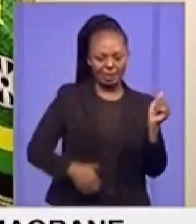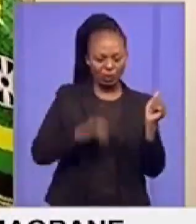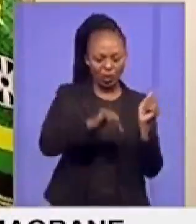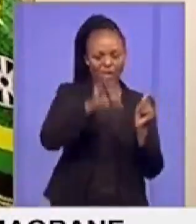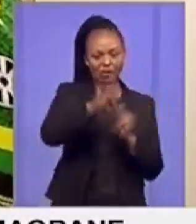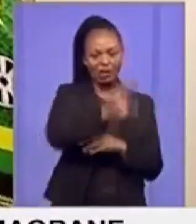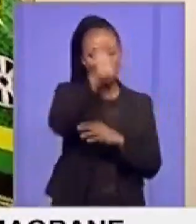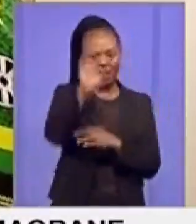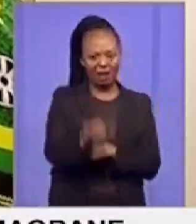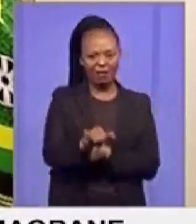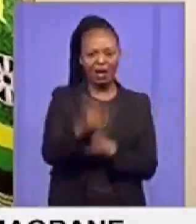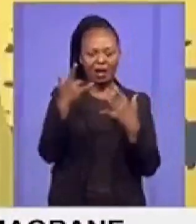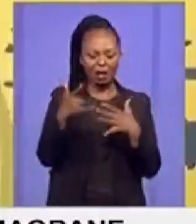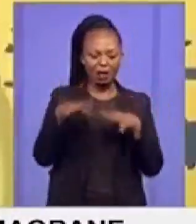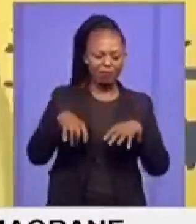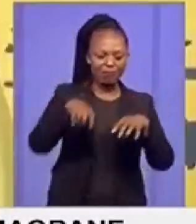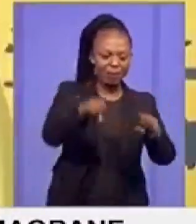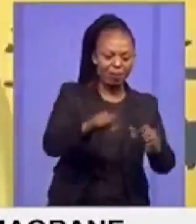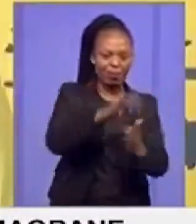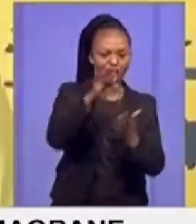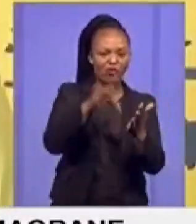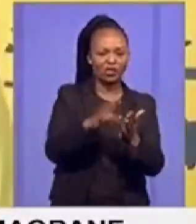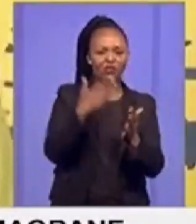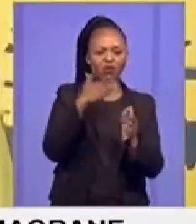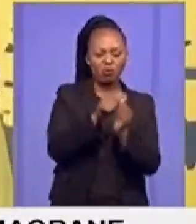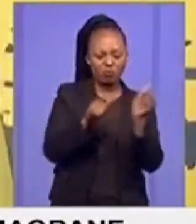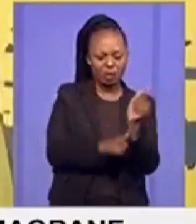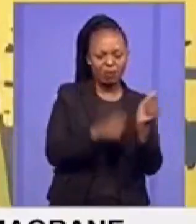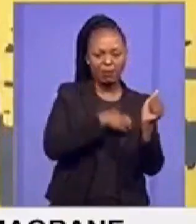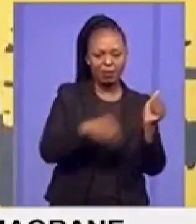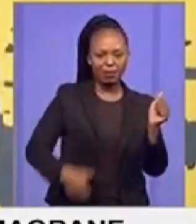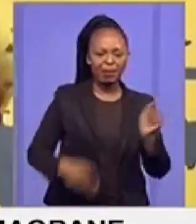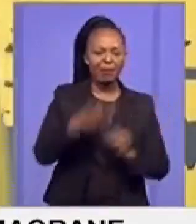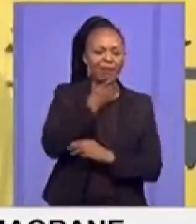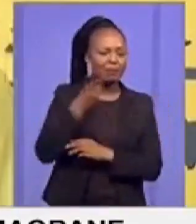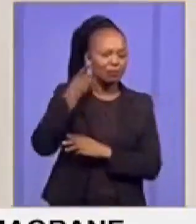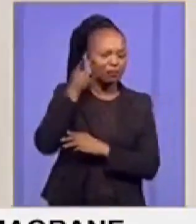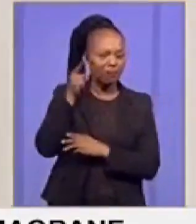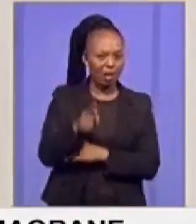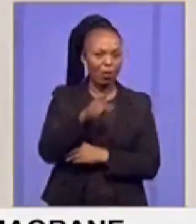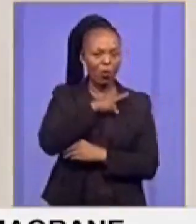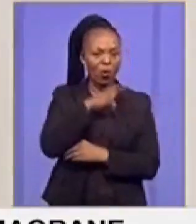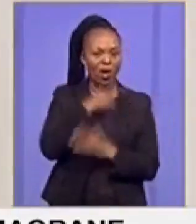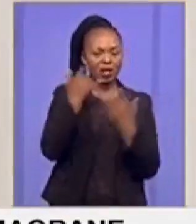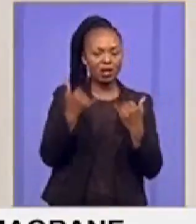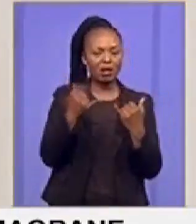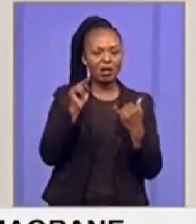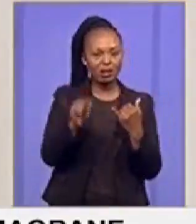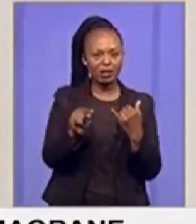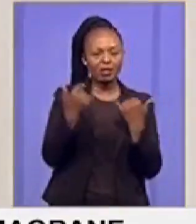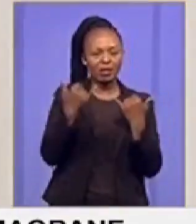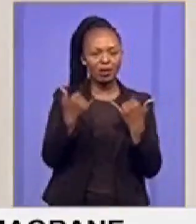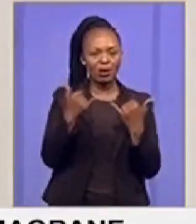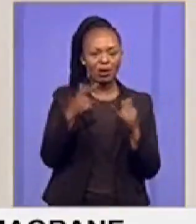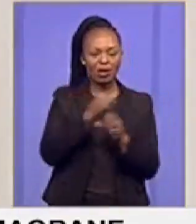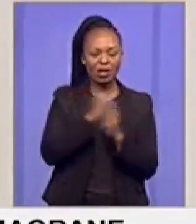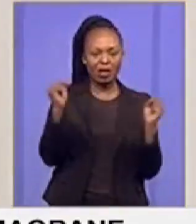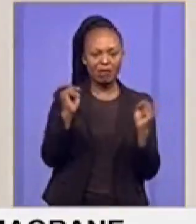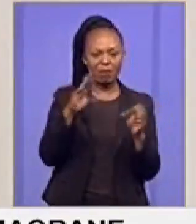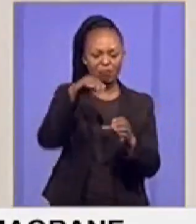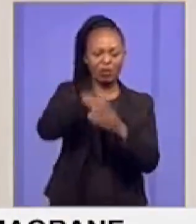kena dieteng tsa motlatsa mopresidente wa Mehleng David Mabuza ya rotse marapo ka mora ho se sebetsa hantle sebokeng sa ho